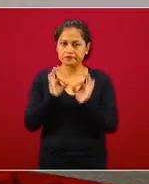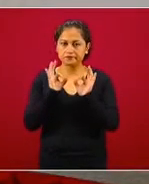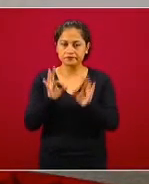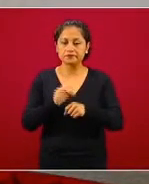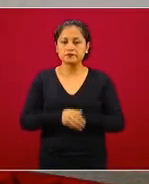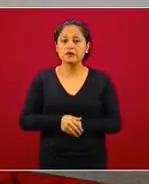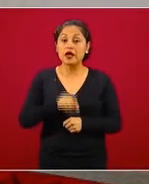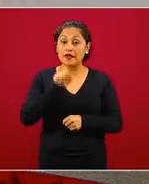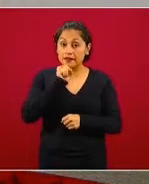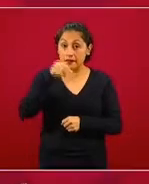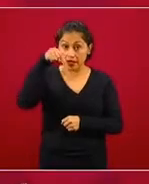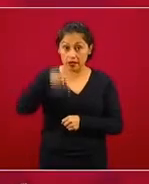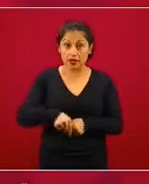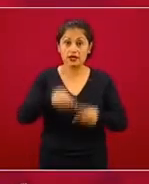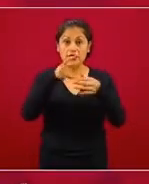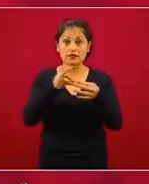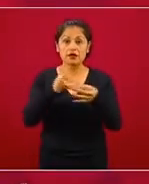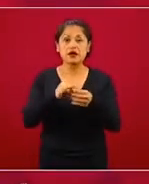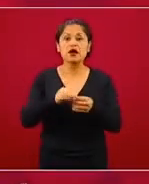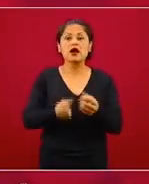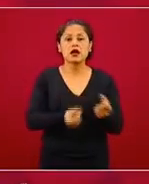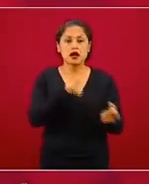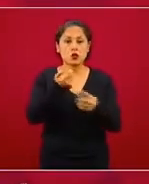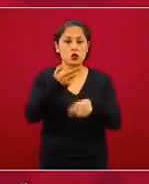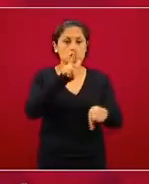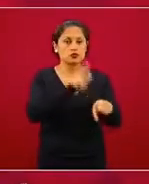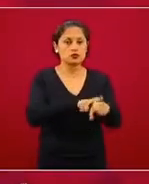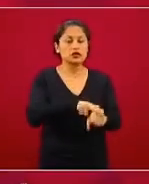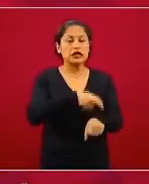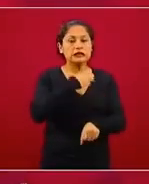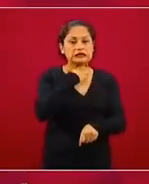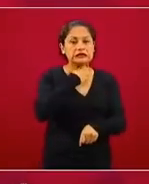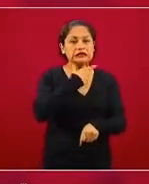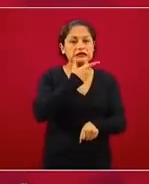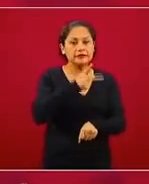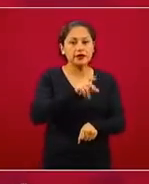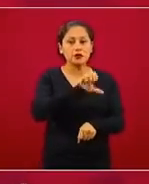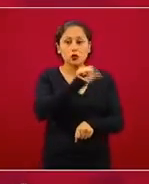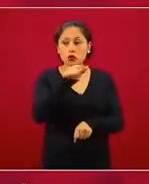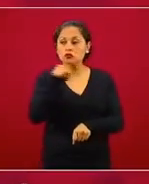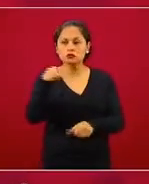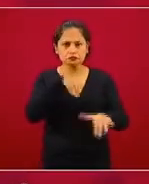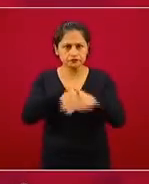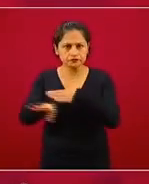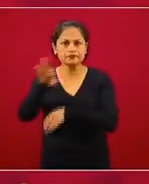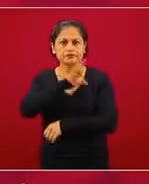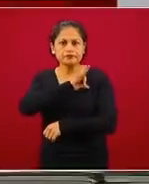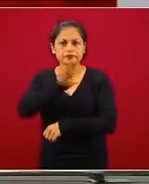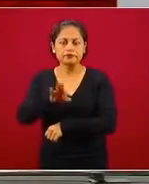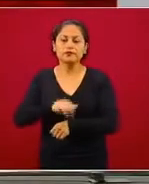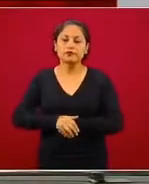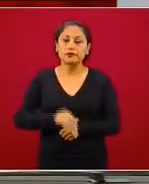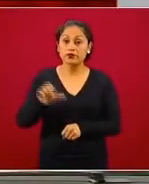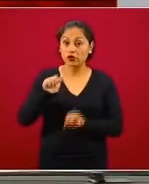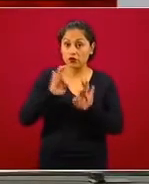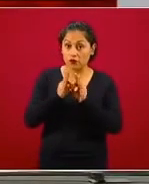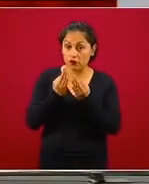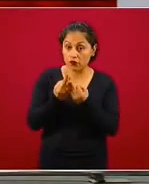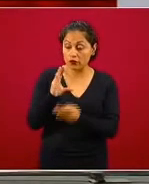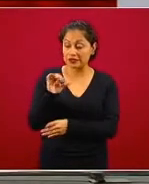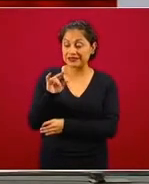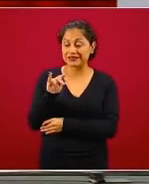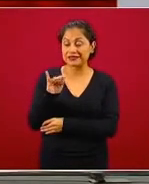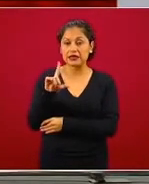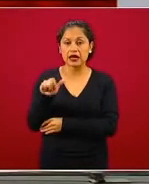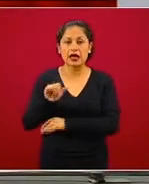challenging hemos comentado, en phase. algunas se saturan, pero Unfortunately, existen en our respaldo mathematical otras. Y el predictions modelo have Centinela enabled no us es to operativo follow por the varias